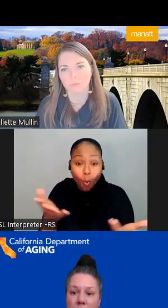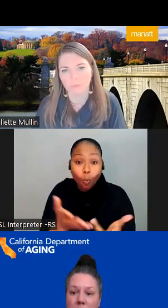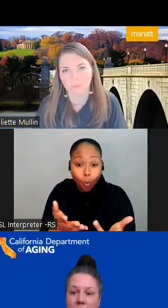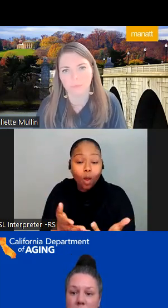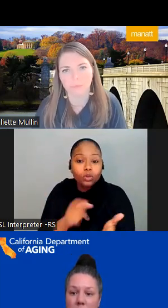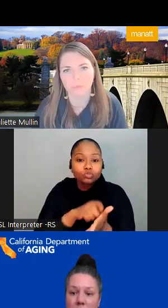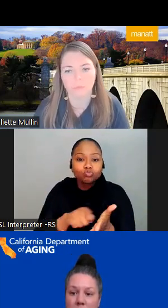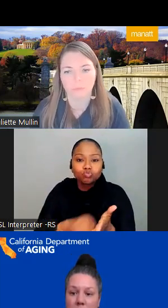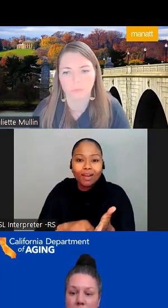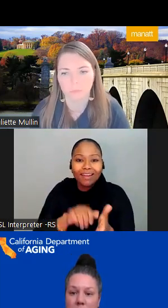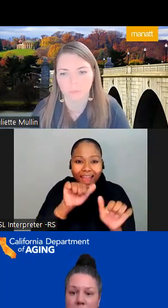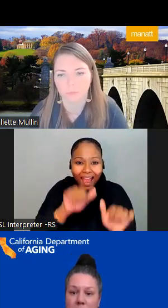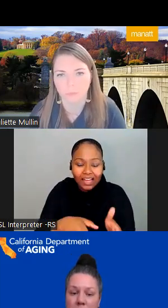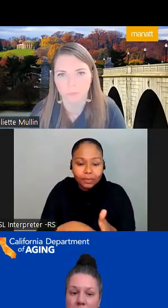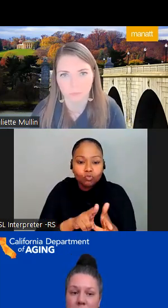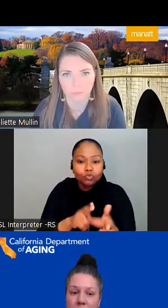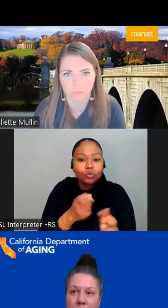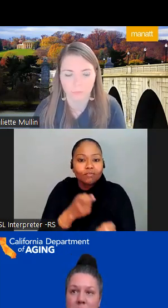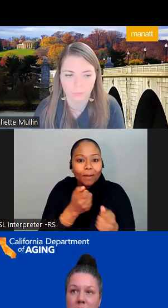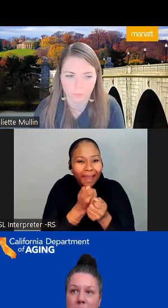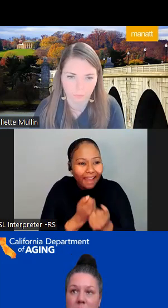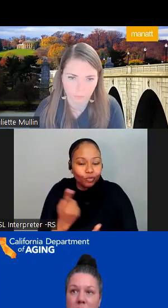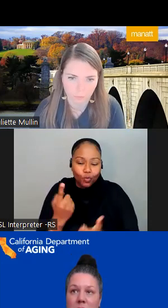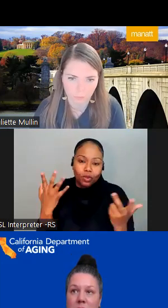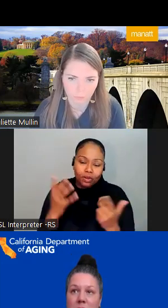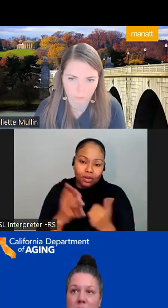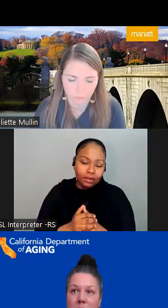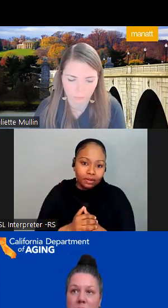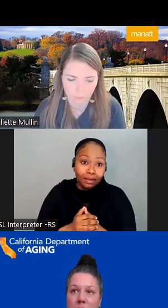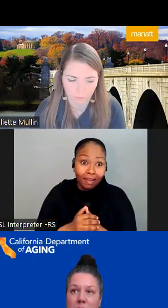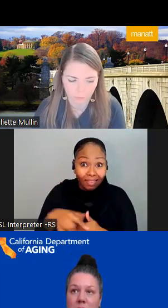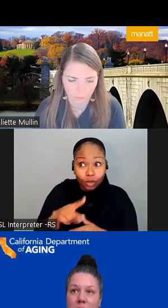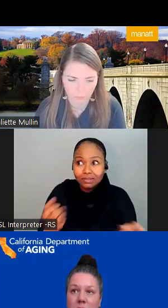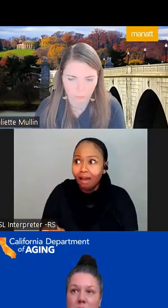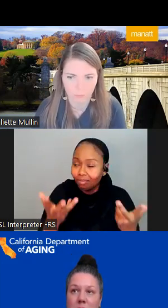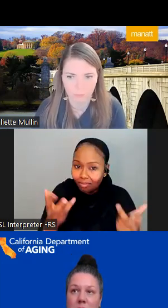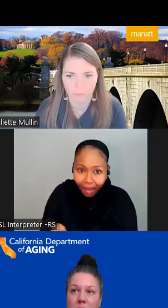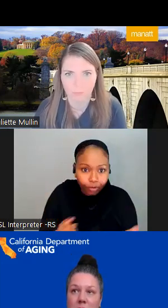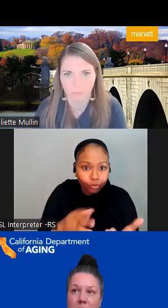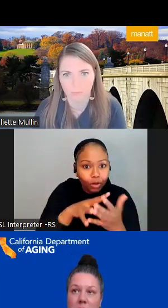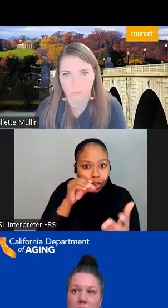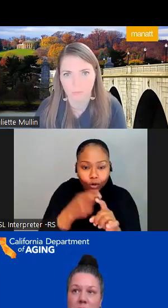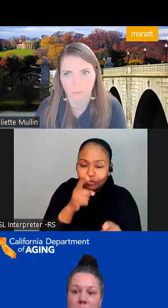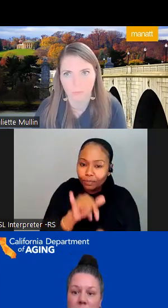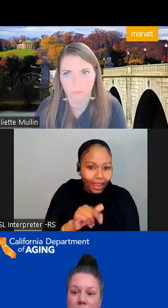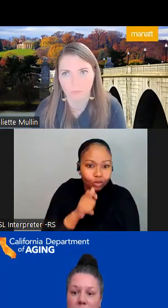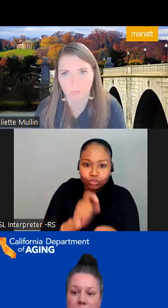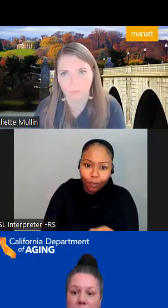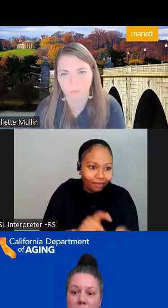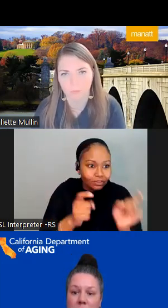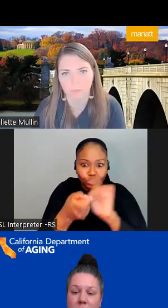it has been reviewed by everyone, because there's a lot you could just take from that. You don't have to reinvent the